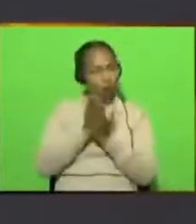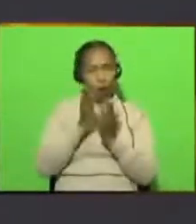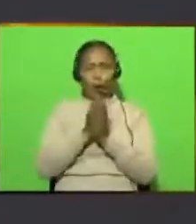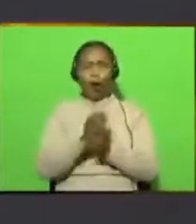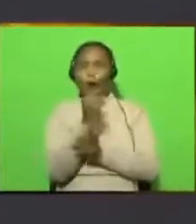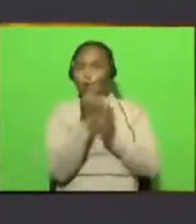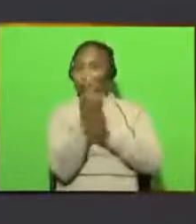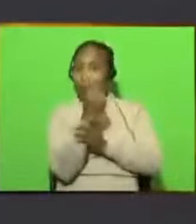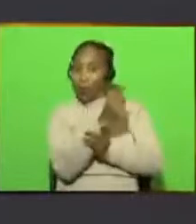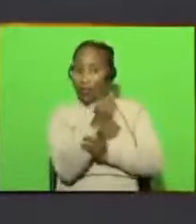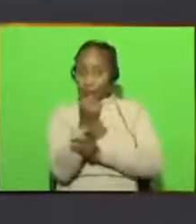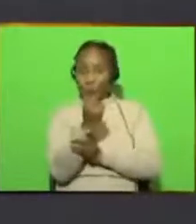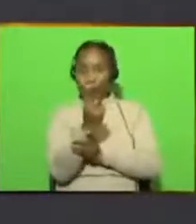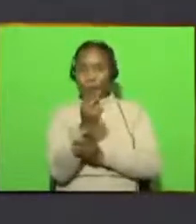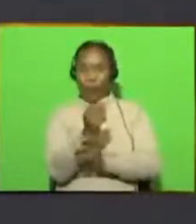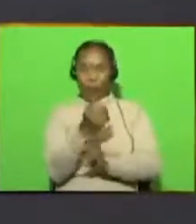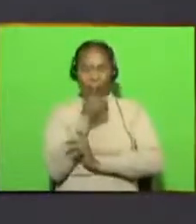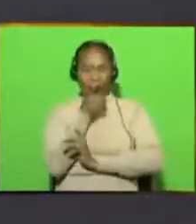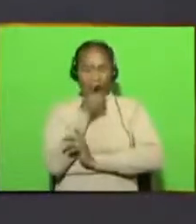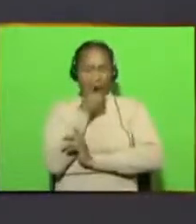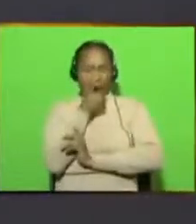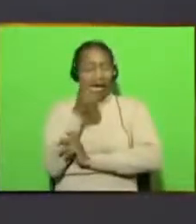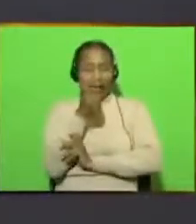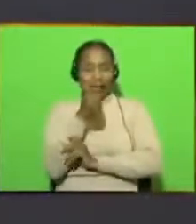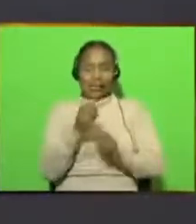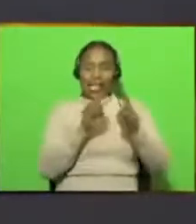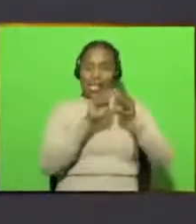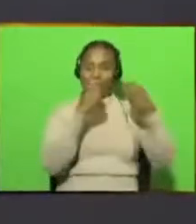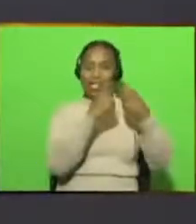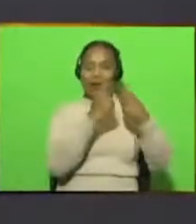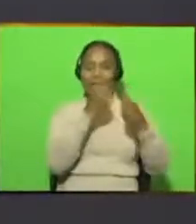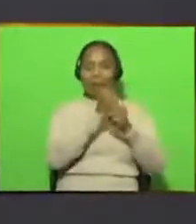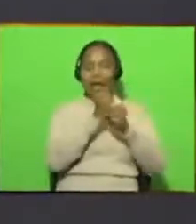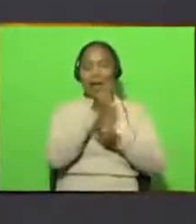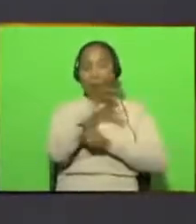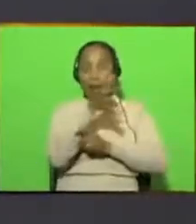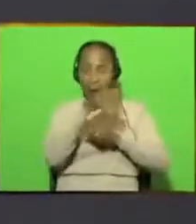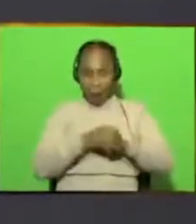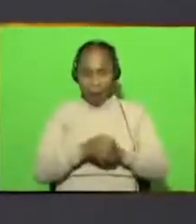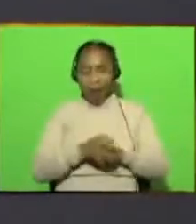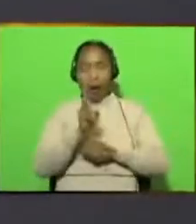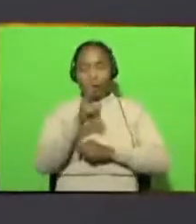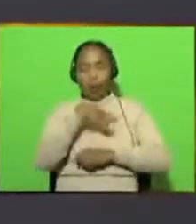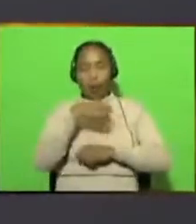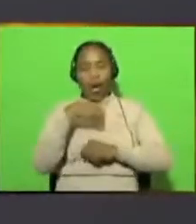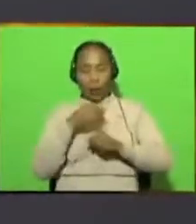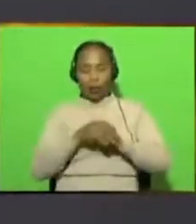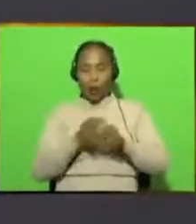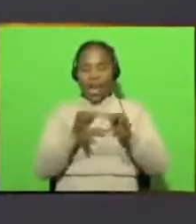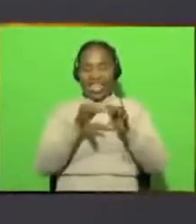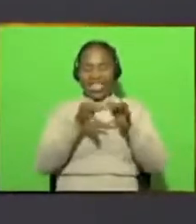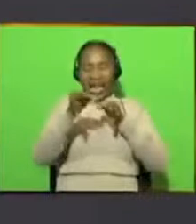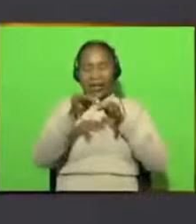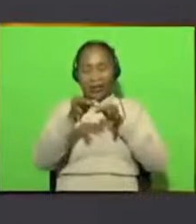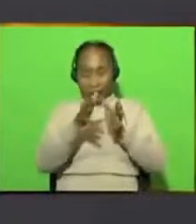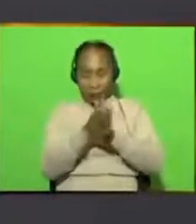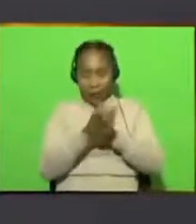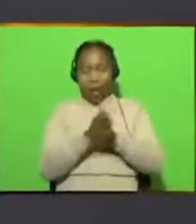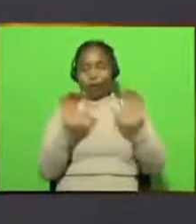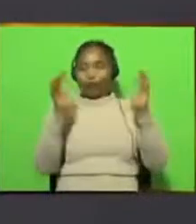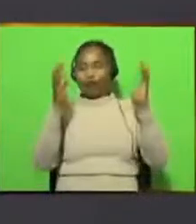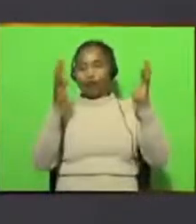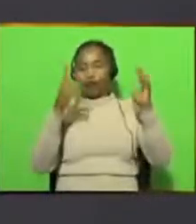you are going to make an excellent team. We also want to extend our